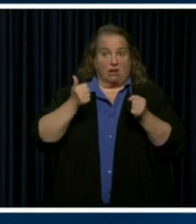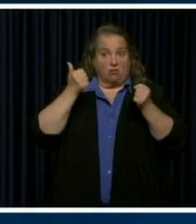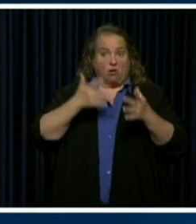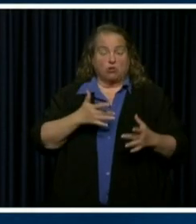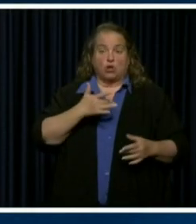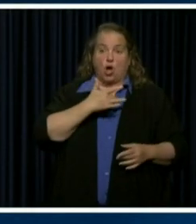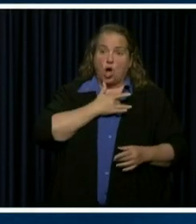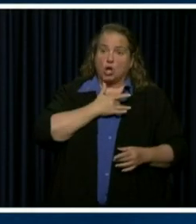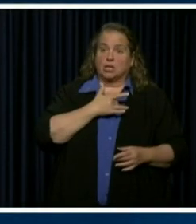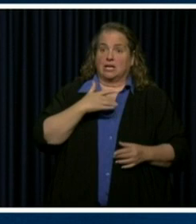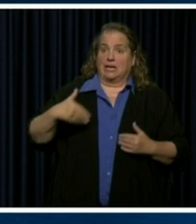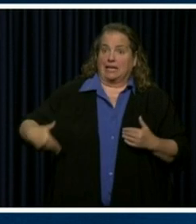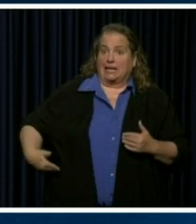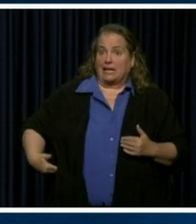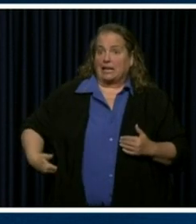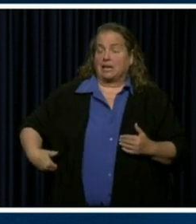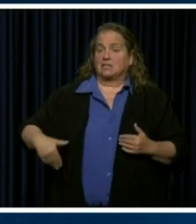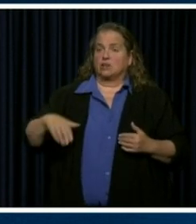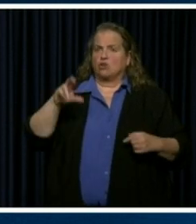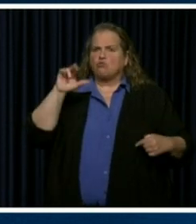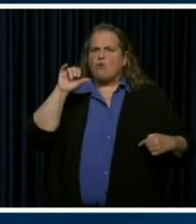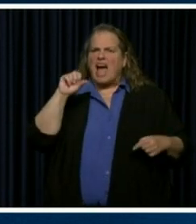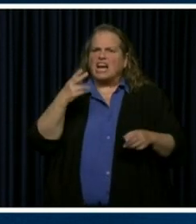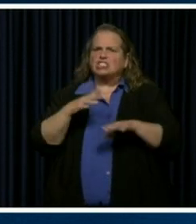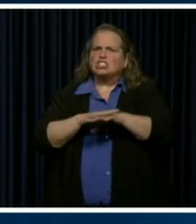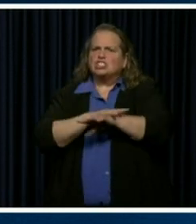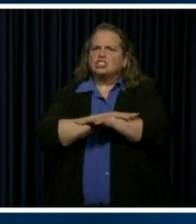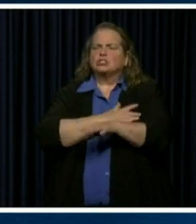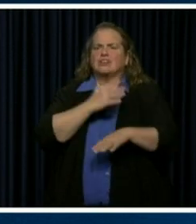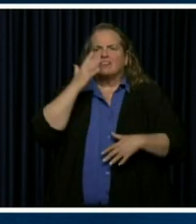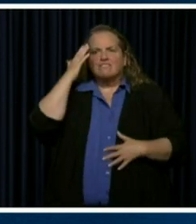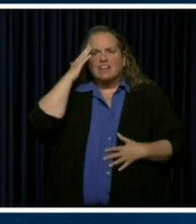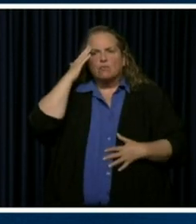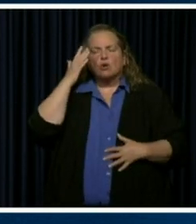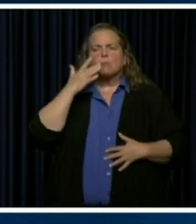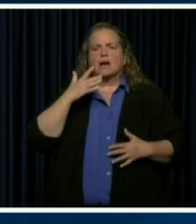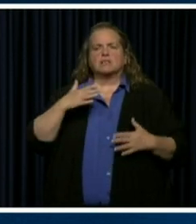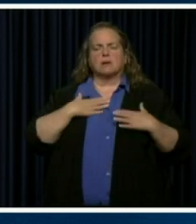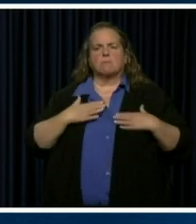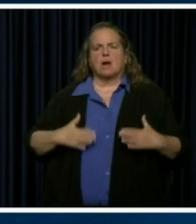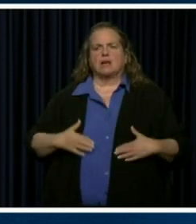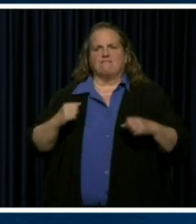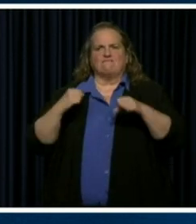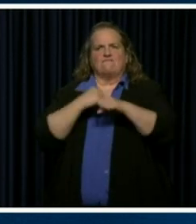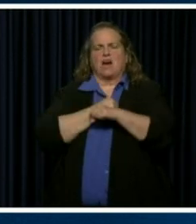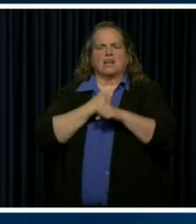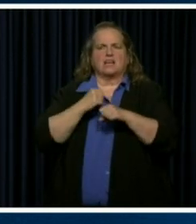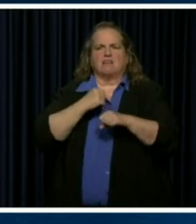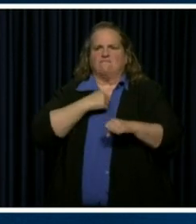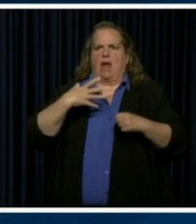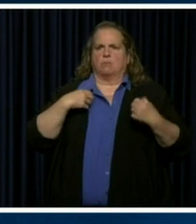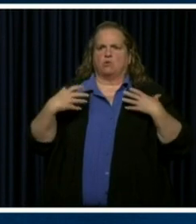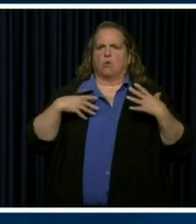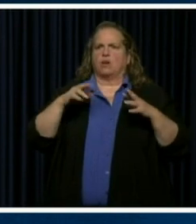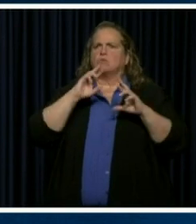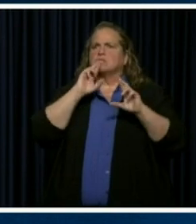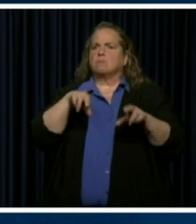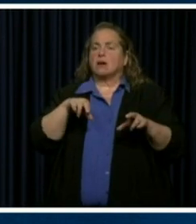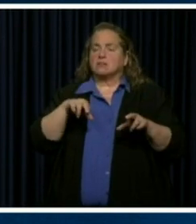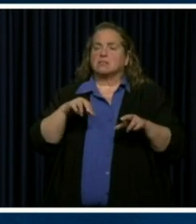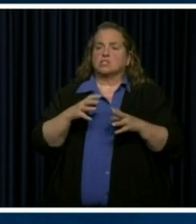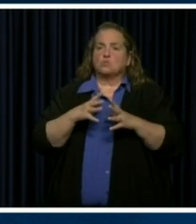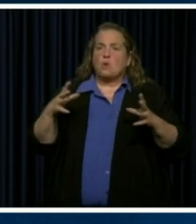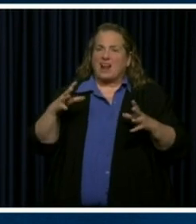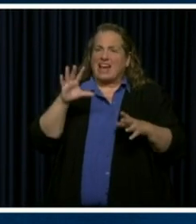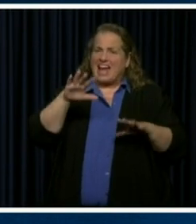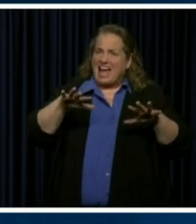have a rash, you can have fever because it's a body-wide inflammatory response, so you have a fever. You can have swelling in your hands and your